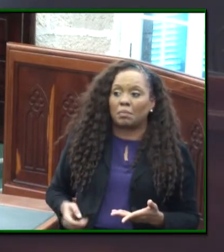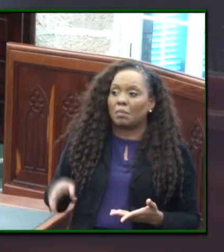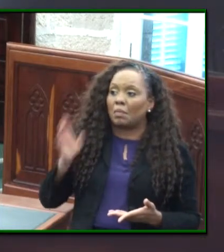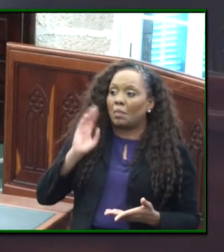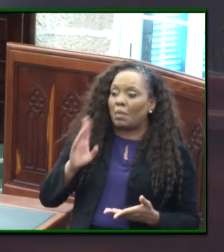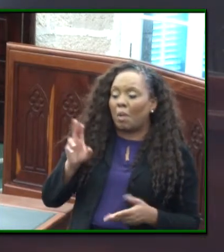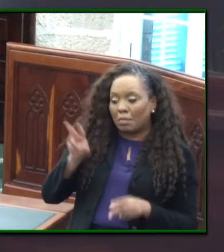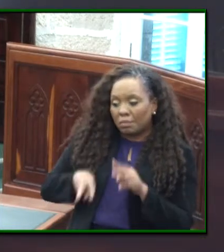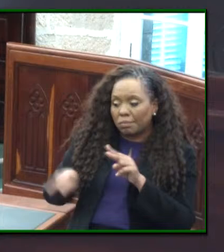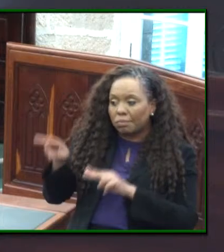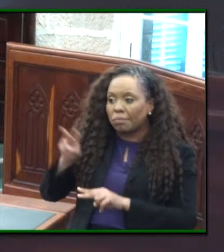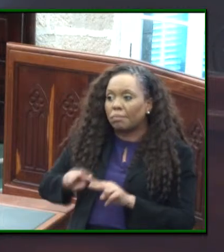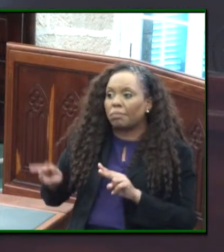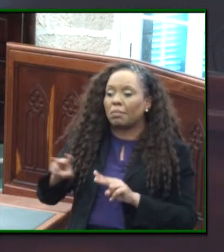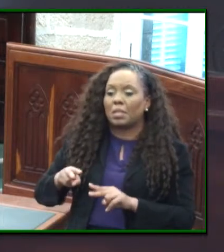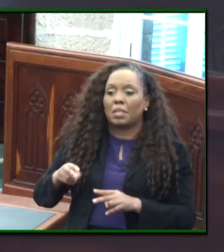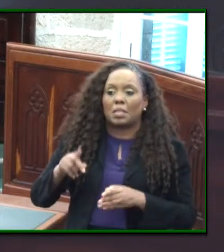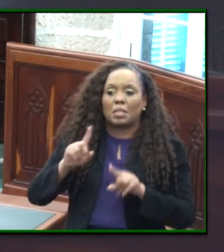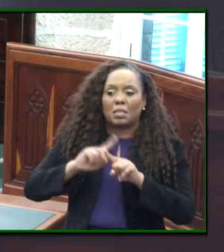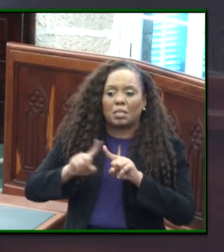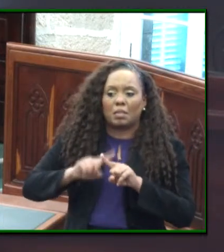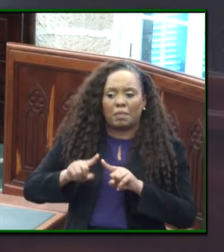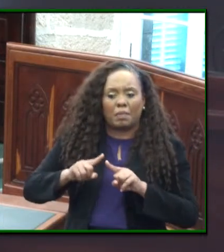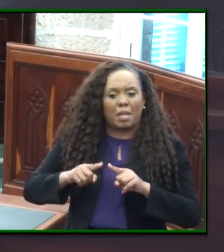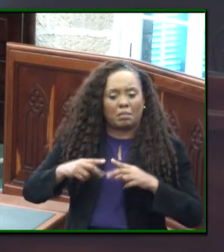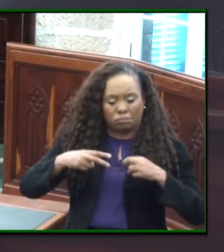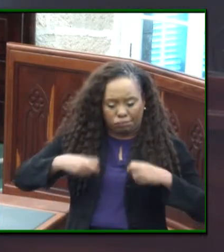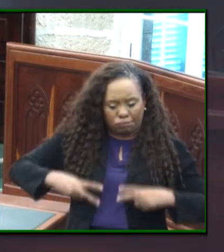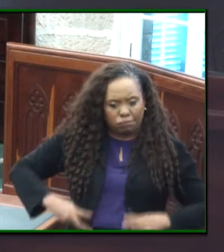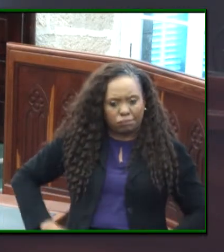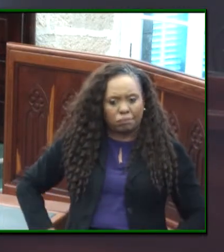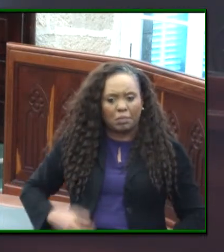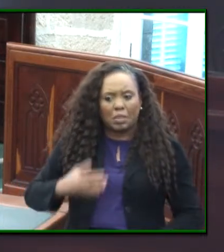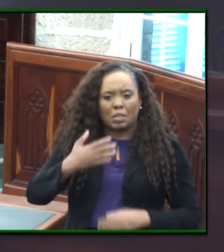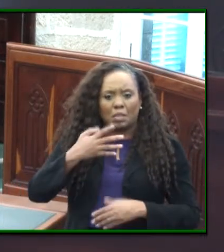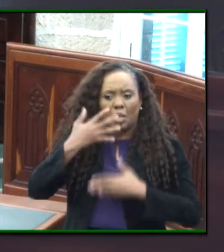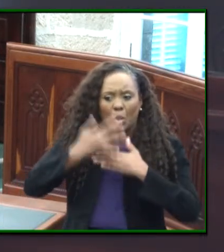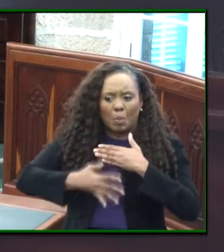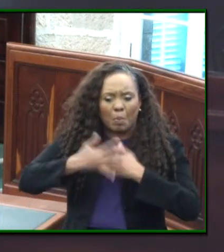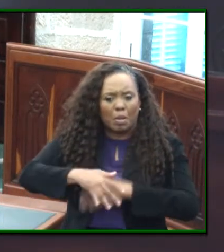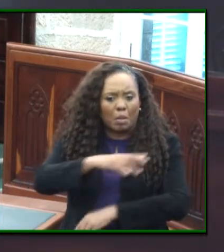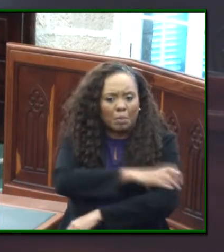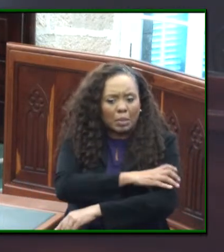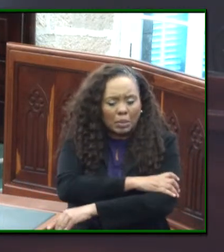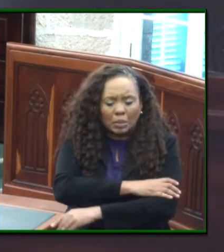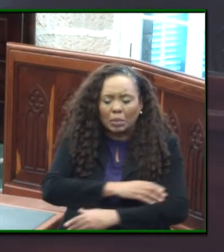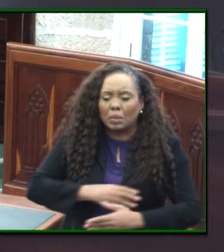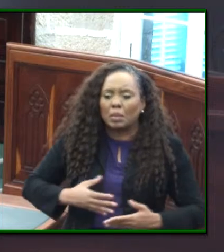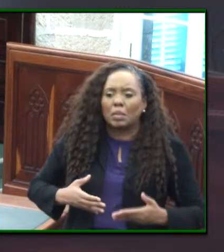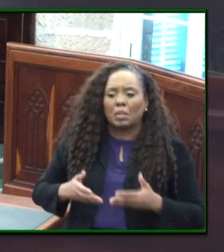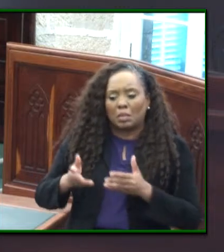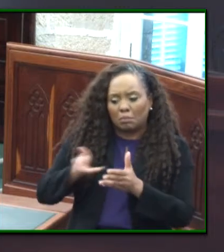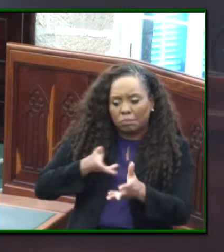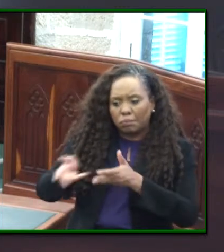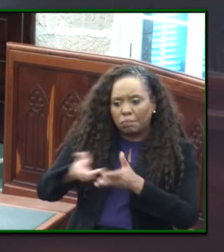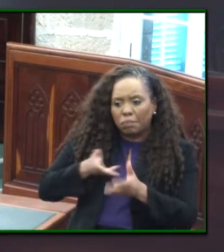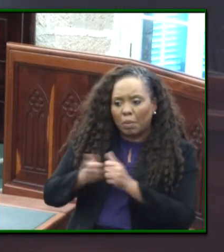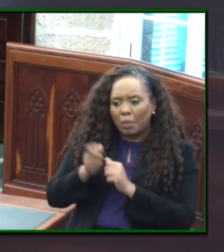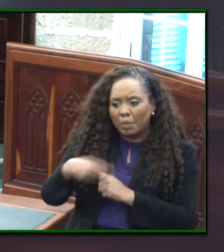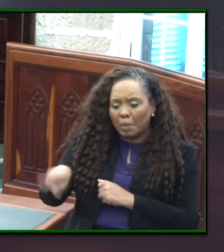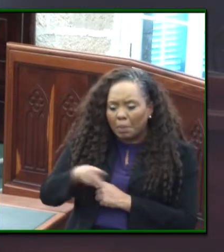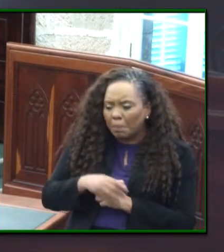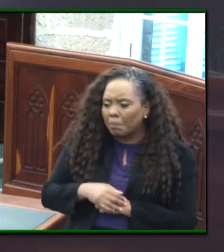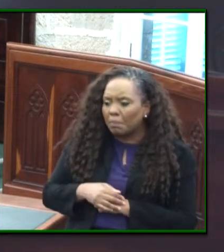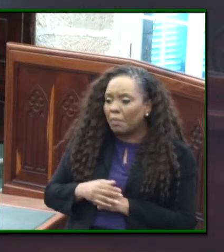officers, blood pressures, or whatever, have that type of interaction, engagement with them, how they're